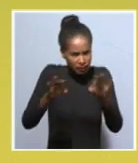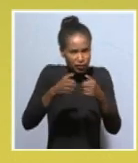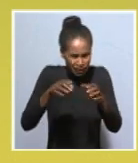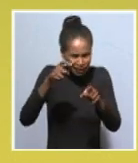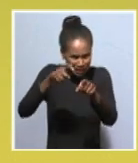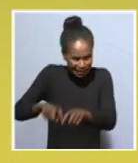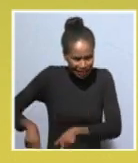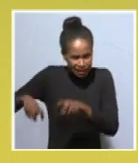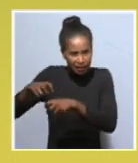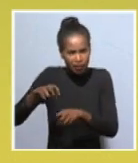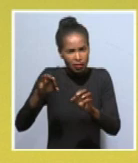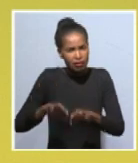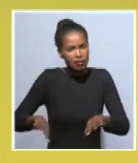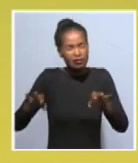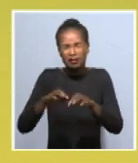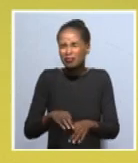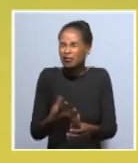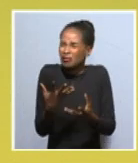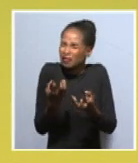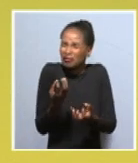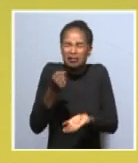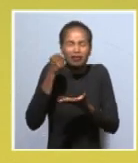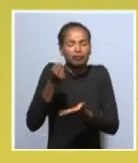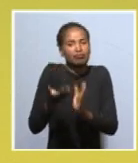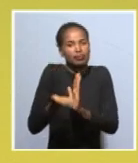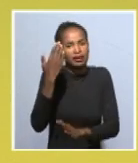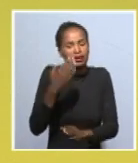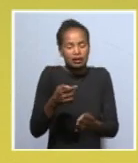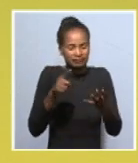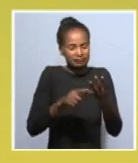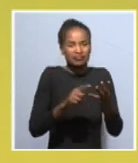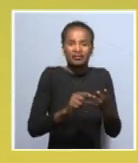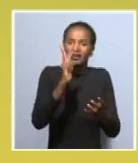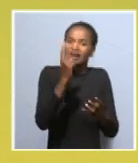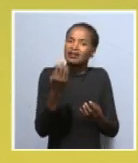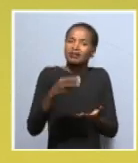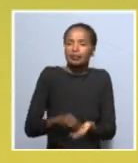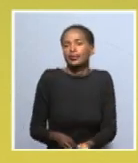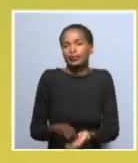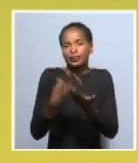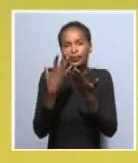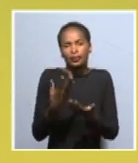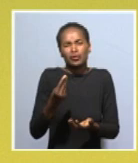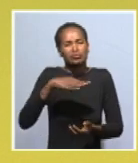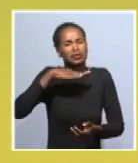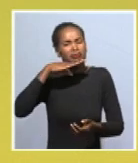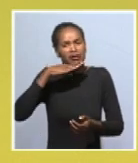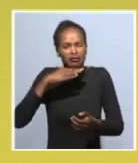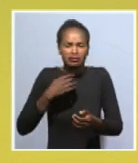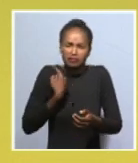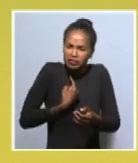say abject poverty of our people. Now, for us to just